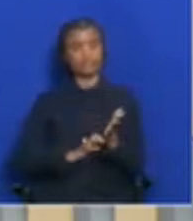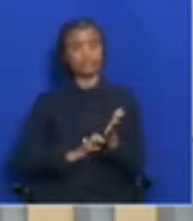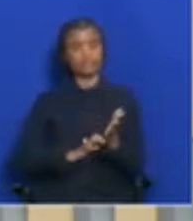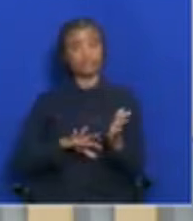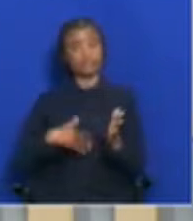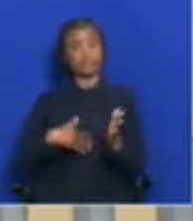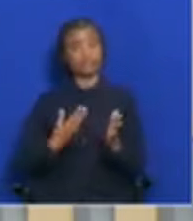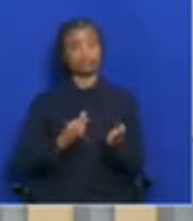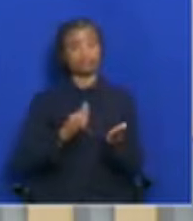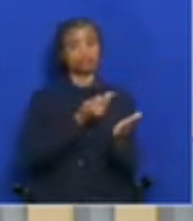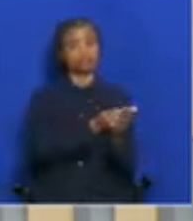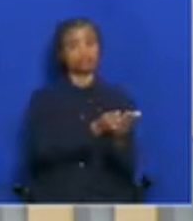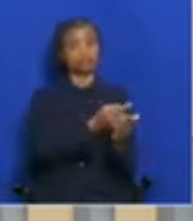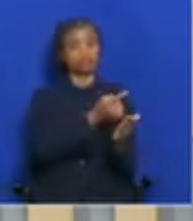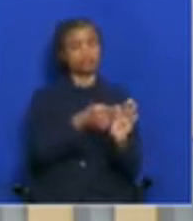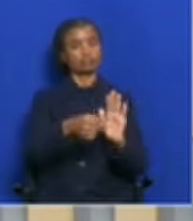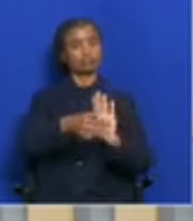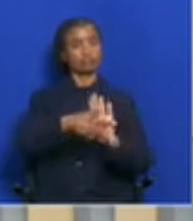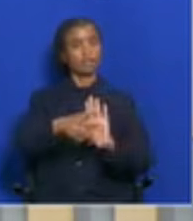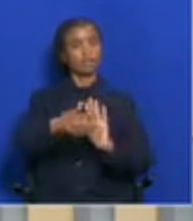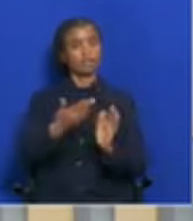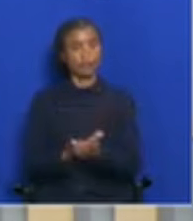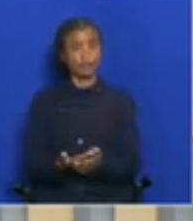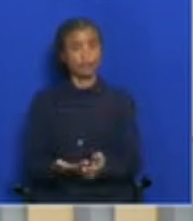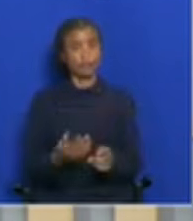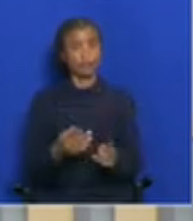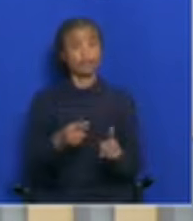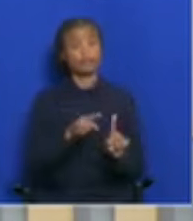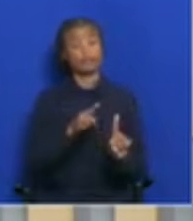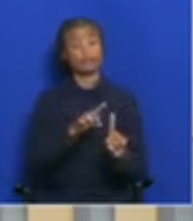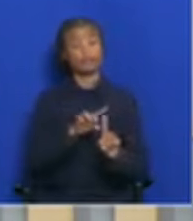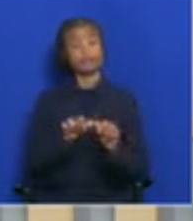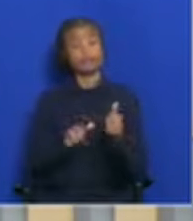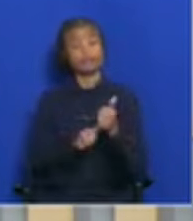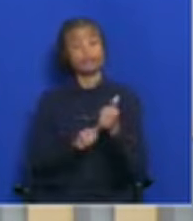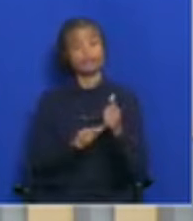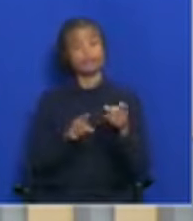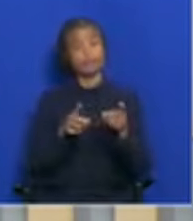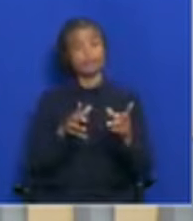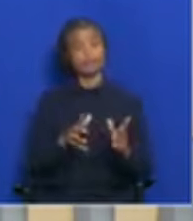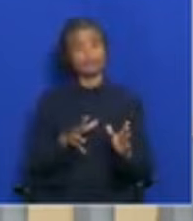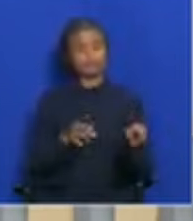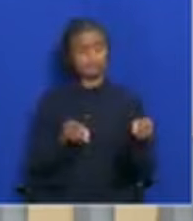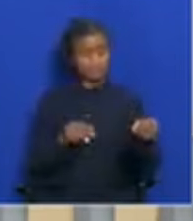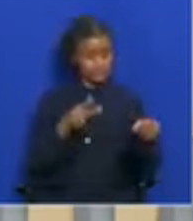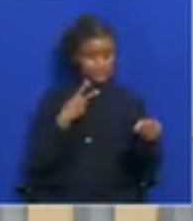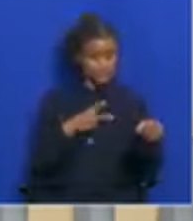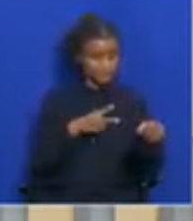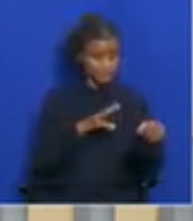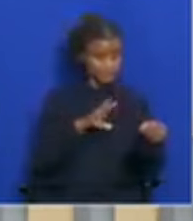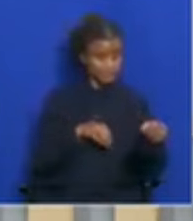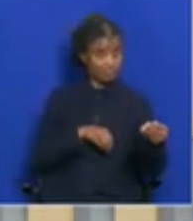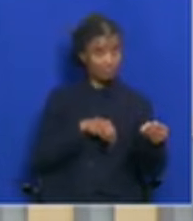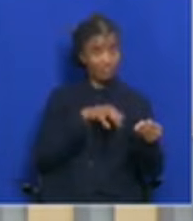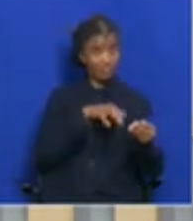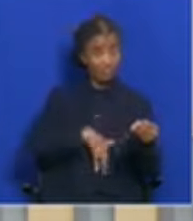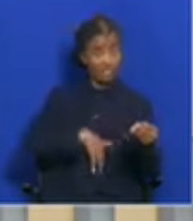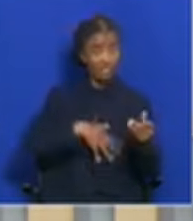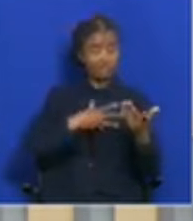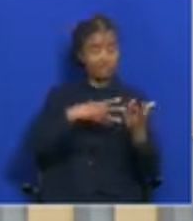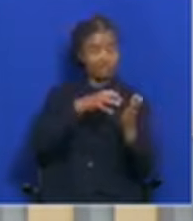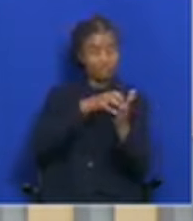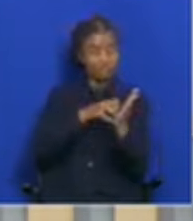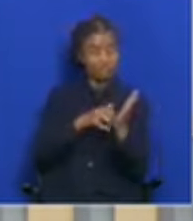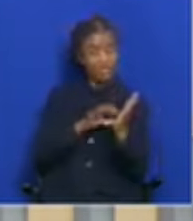after my deputy director approved the drafting and the contents. So it should have come from the